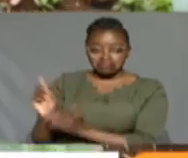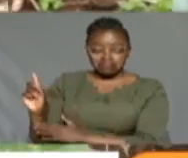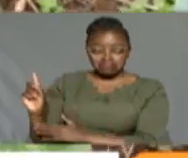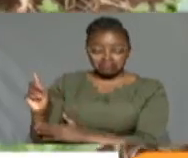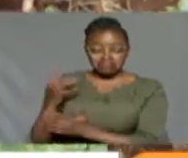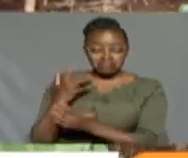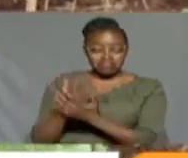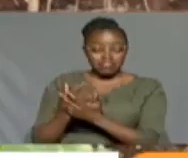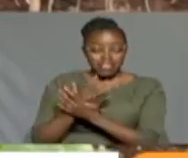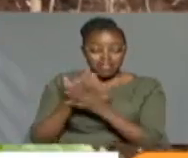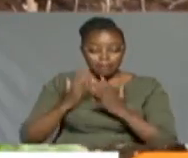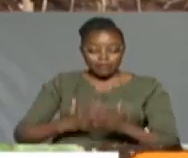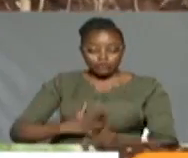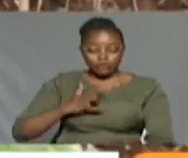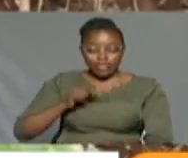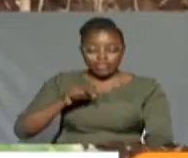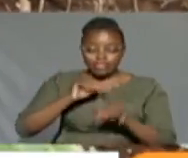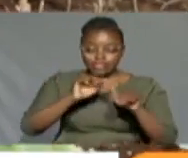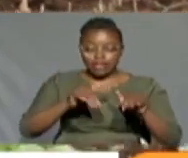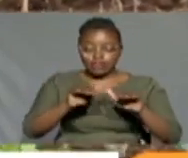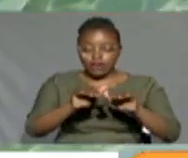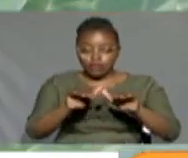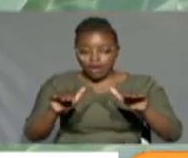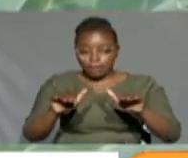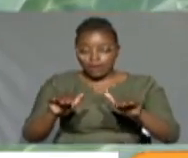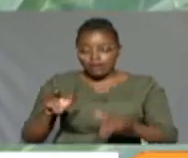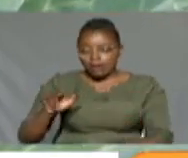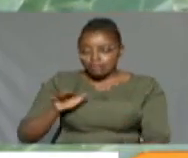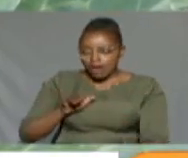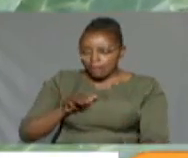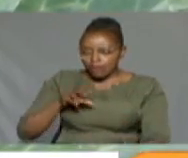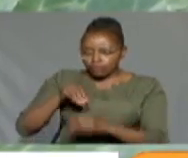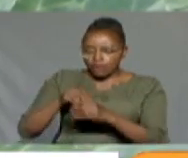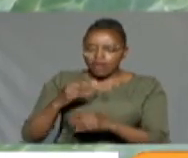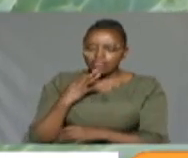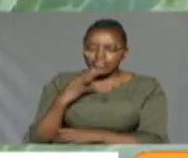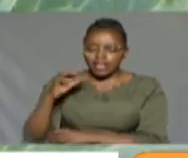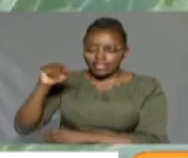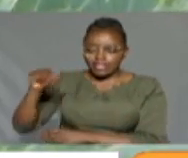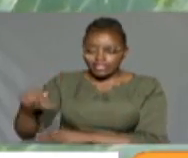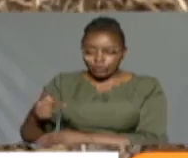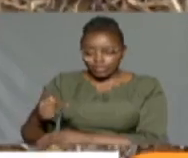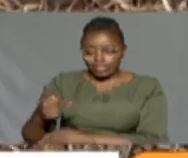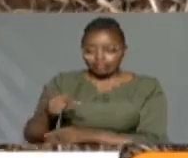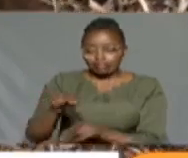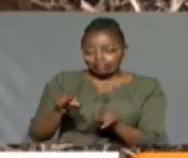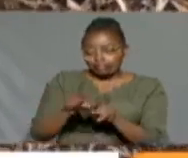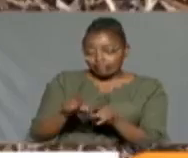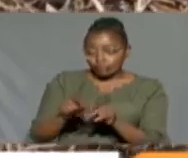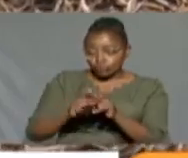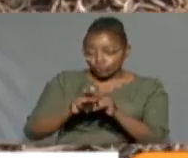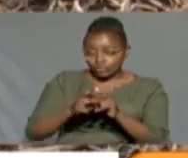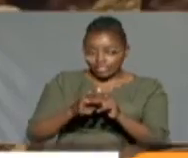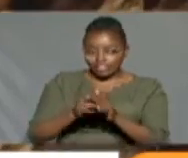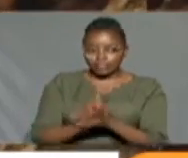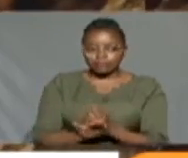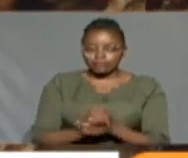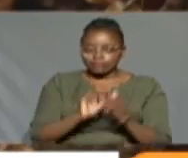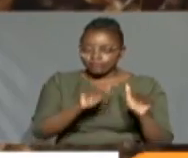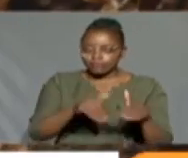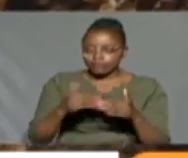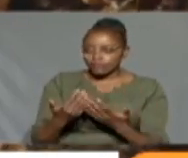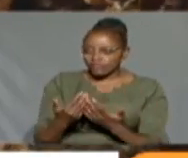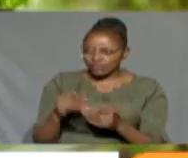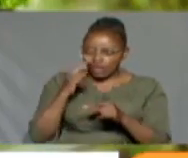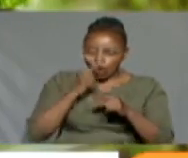for anyone visiting this farm, in which Wangeshi invested 300,000 shillings as capital. She also cultivates